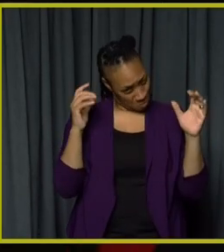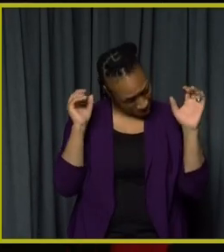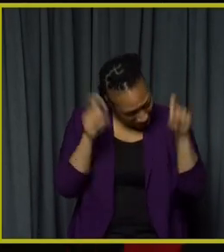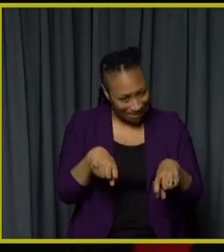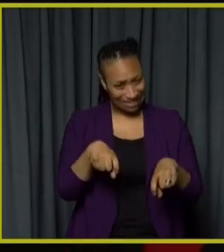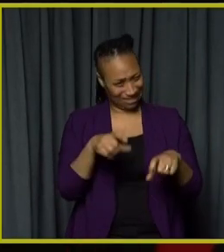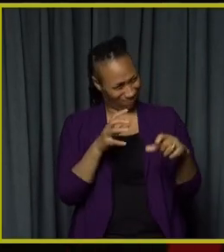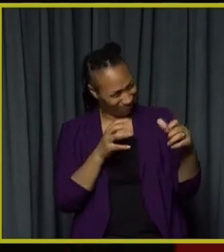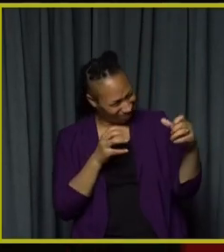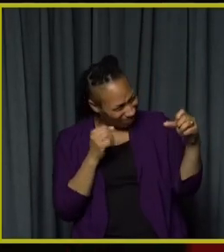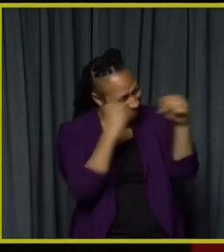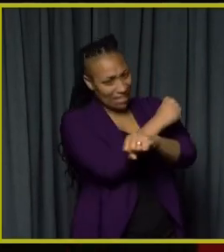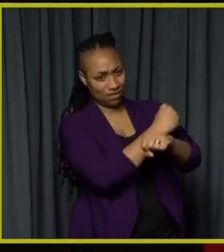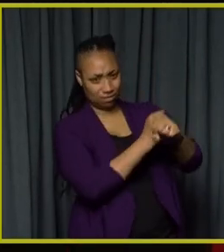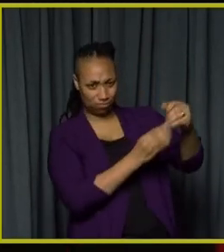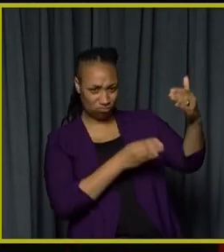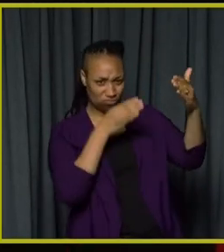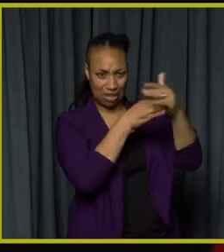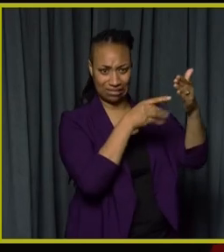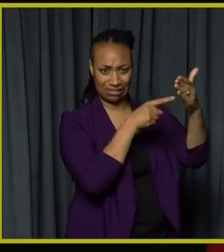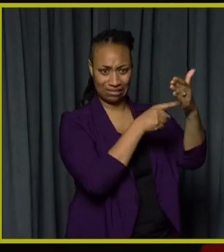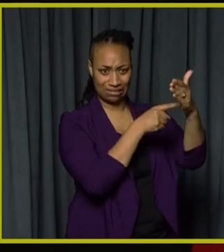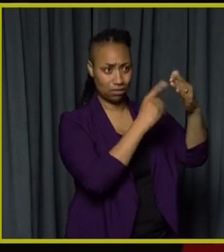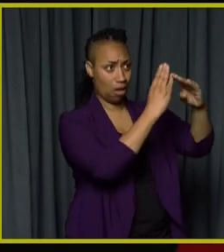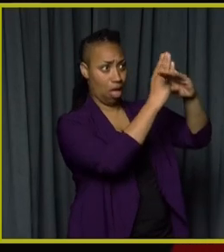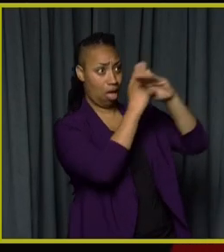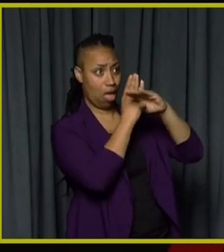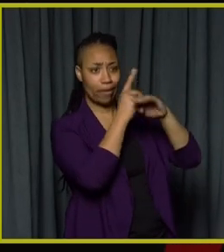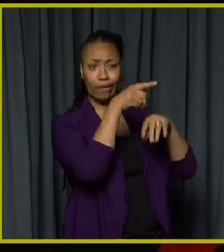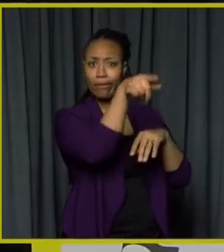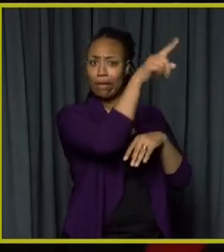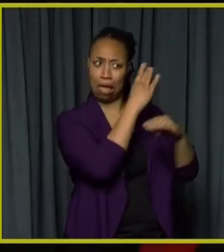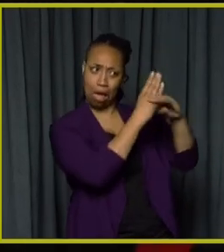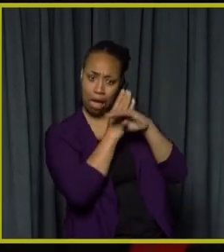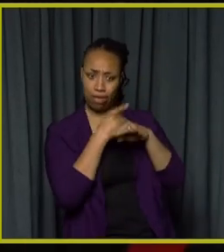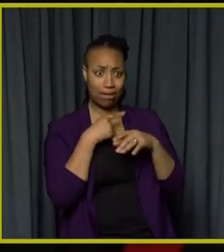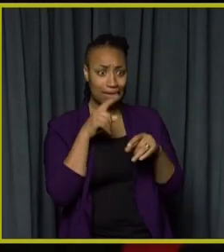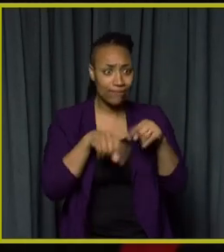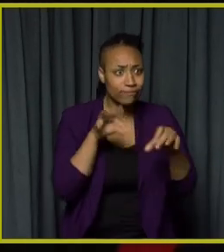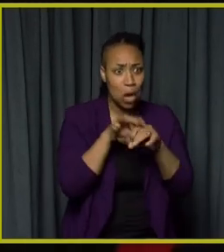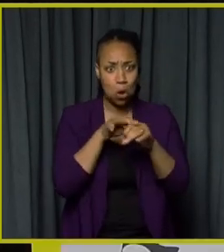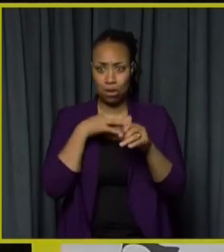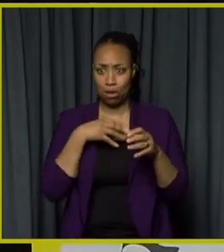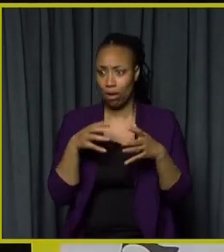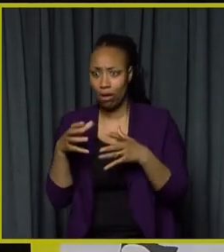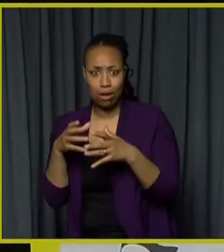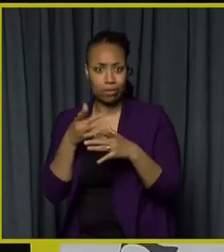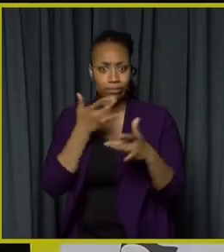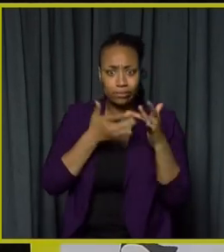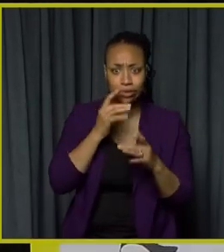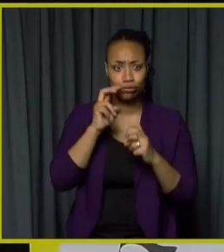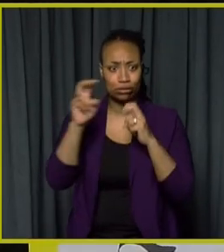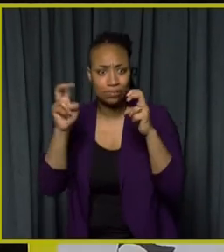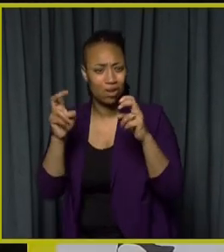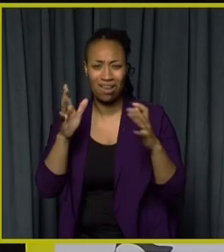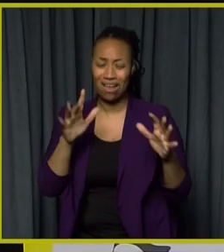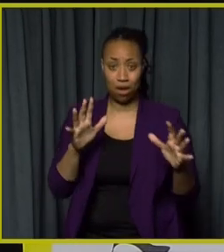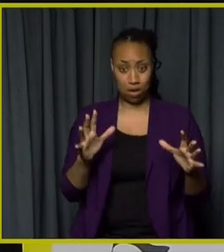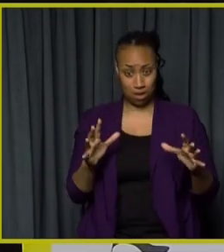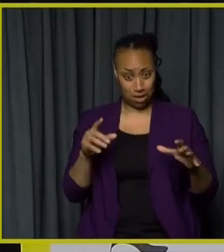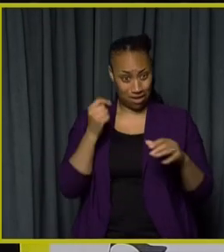from the polls. The Poor People's Campaign is strictly nonpartisan, but we are deeply